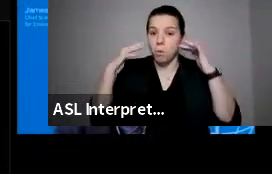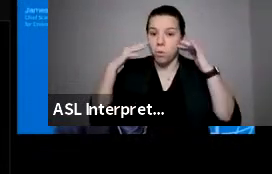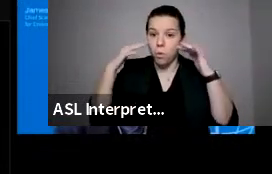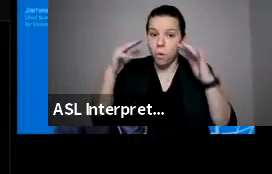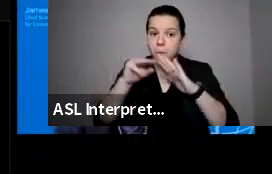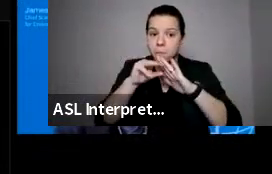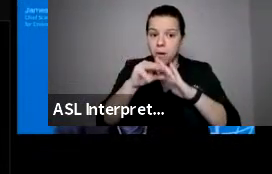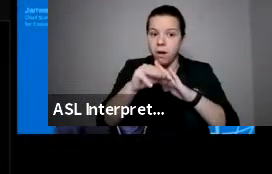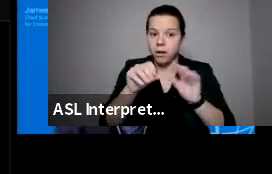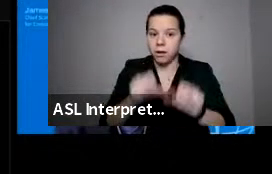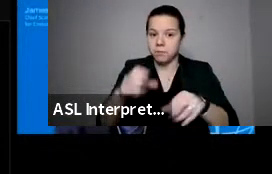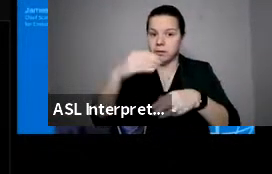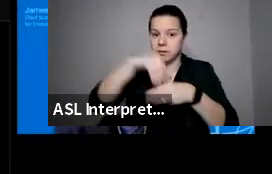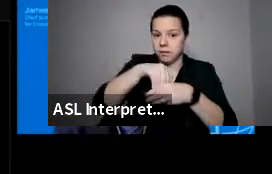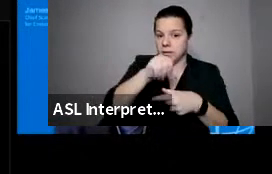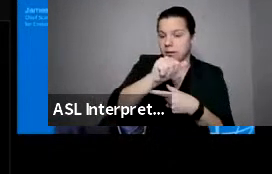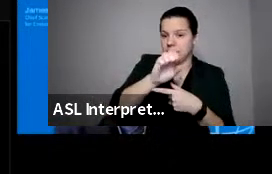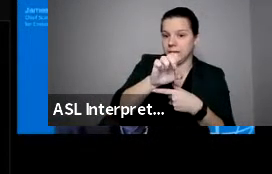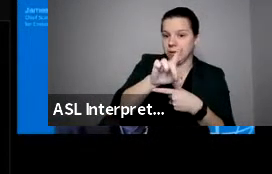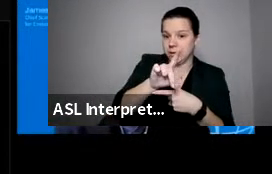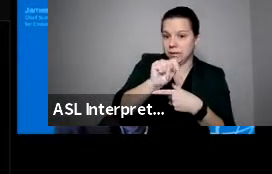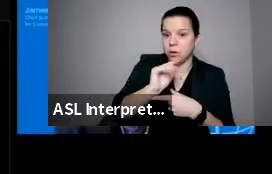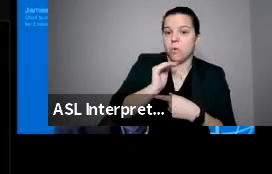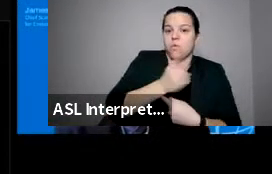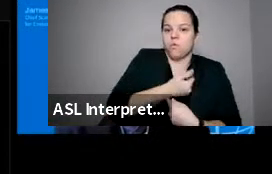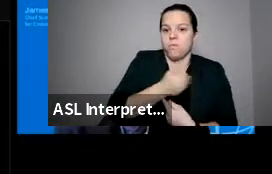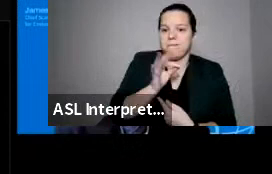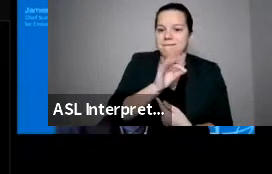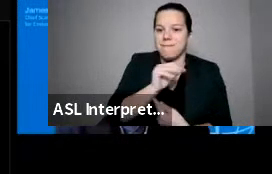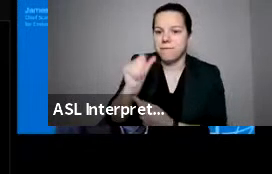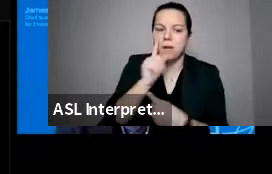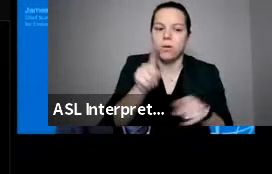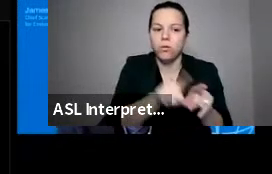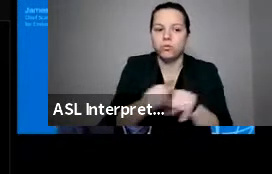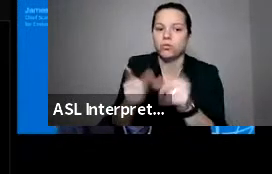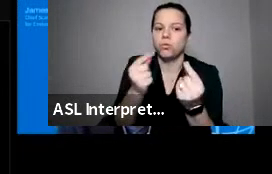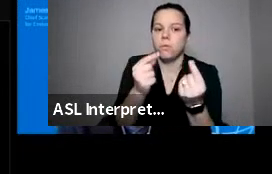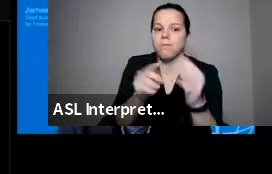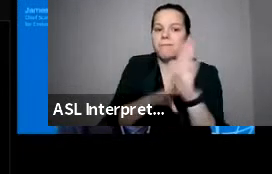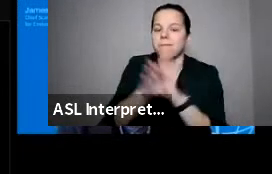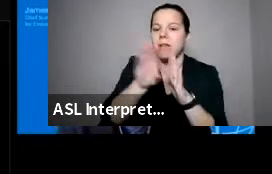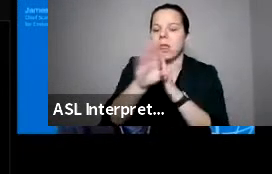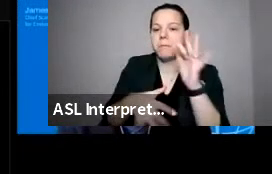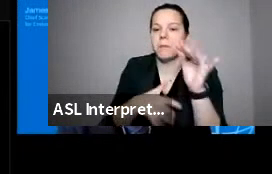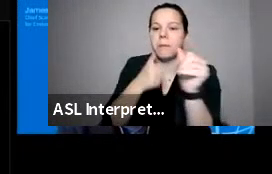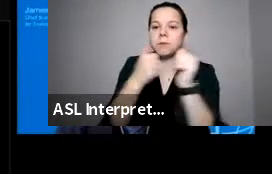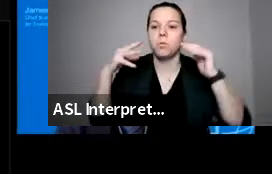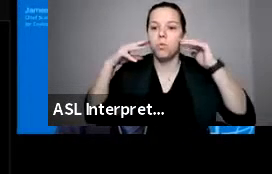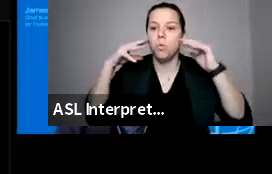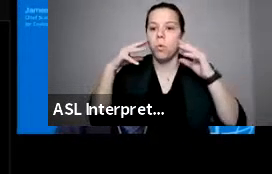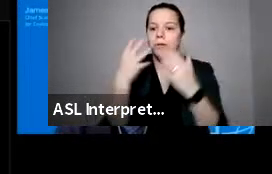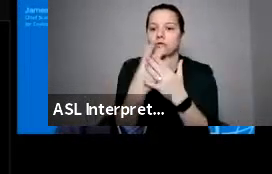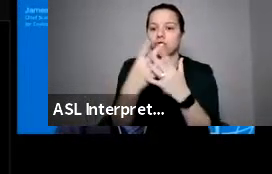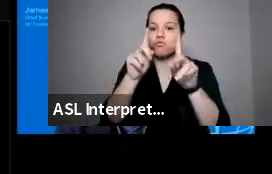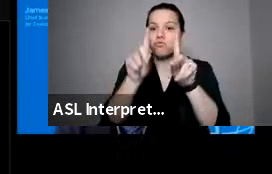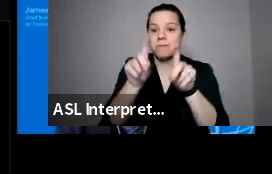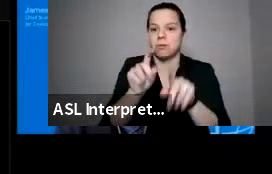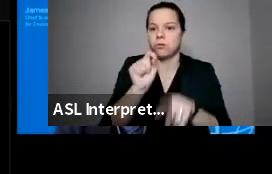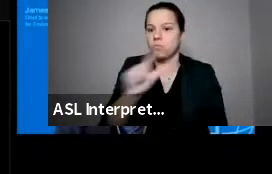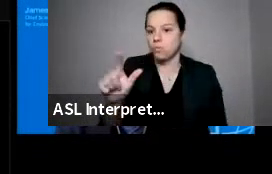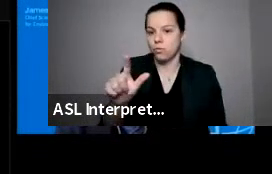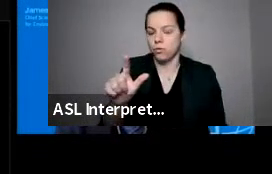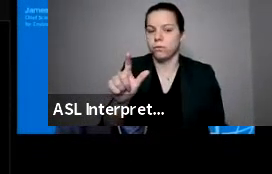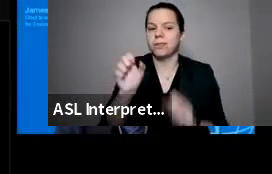within AEDT, we in the FAA are also working to develop an updated noise screening tool to